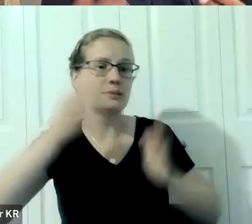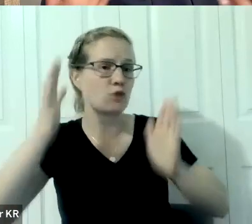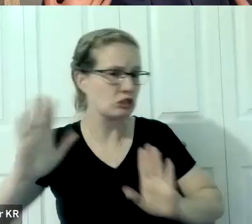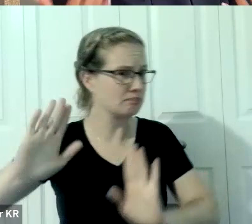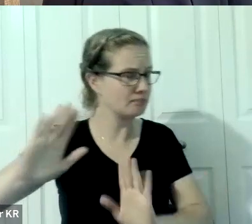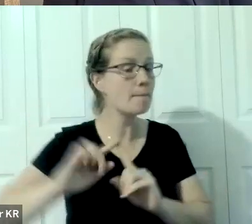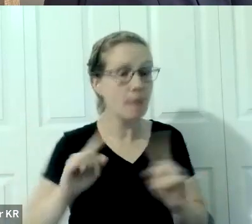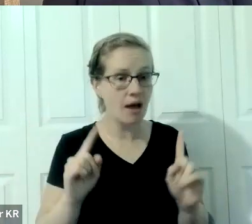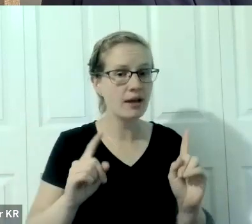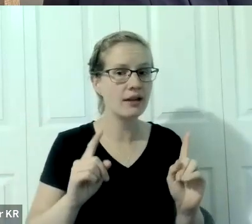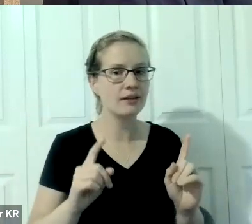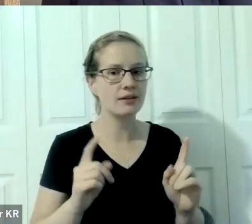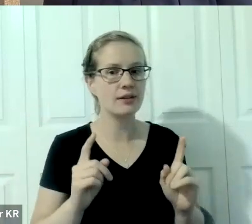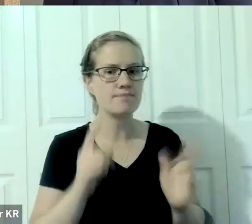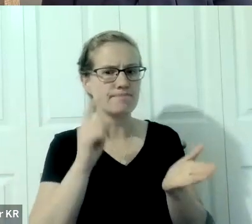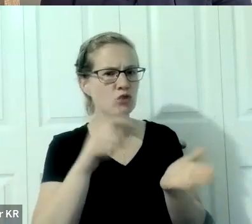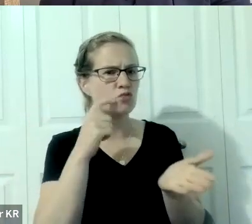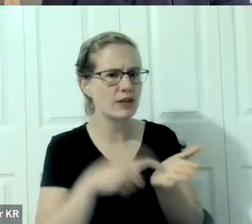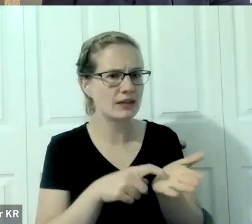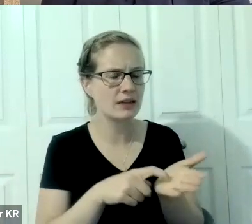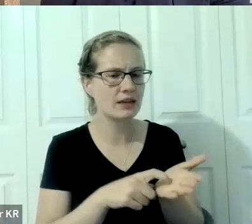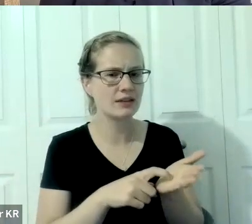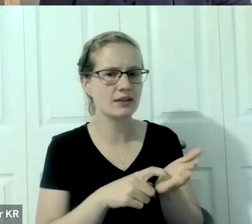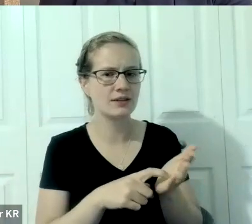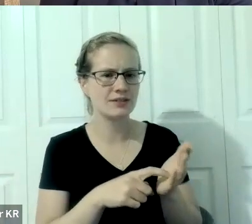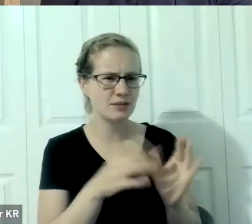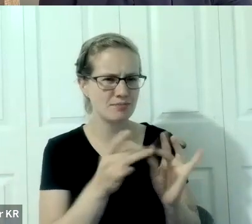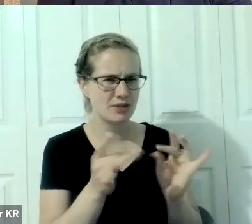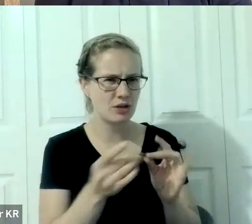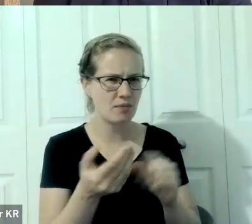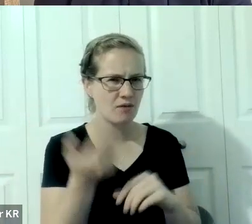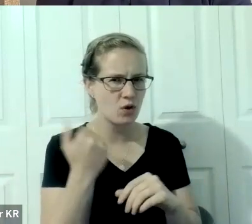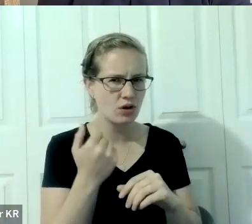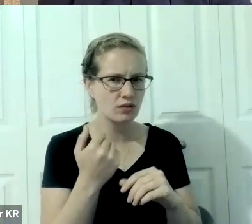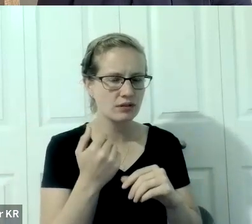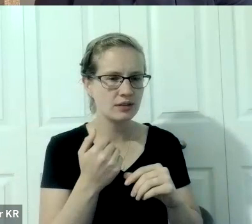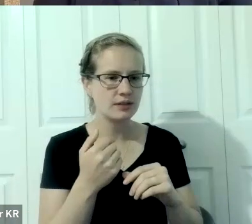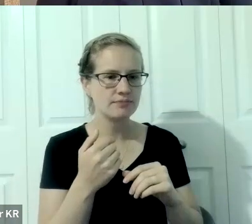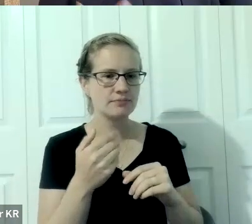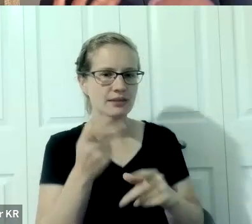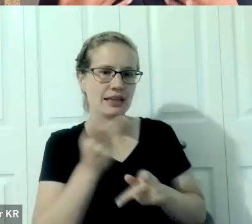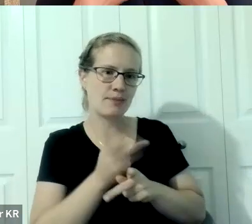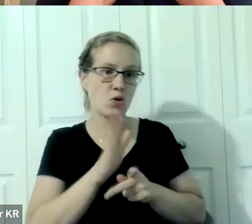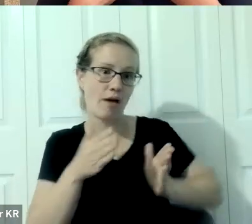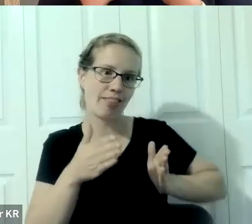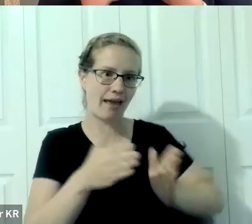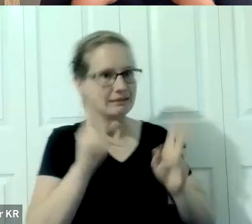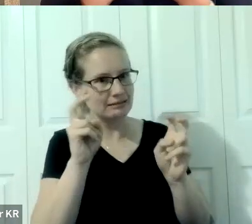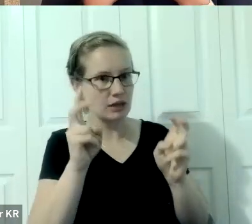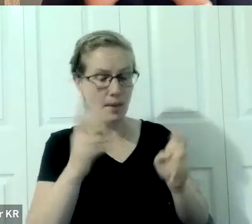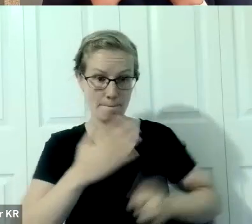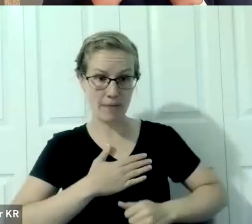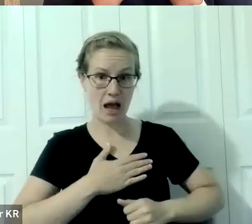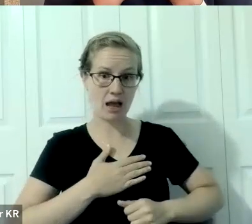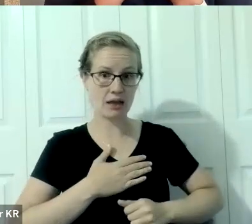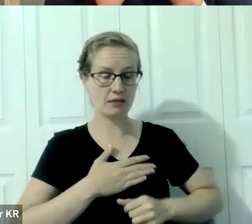think what we would need to recognize, kind of you were saying this earlier, staying within our lanes. And so I tell them